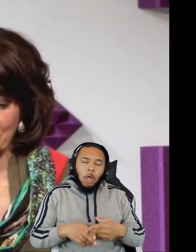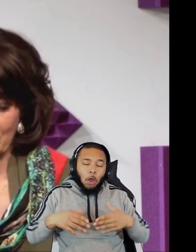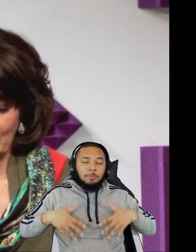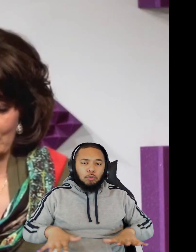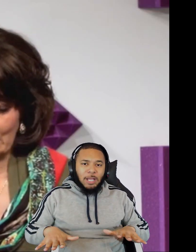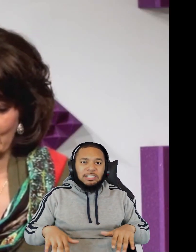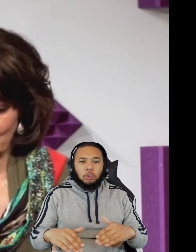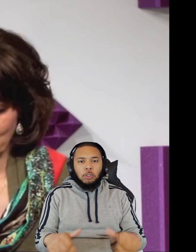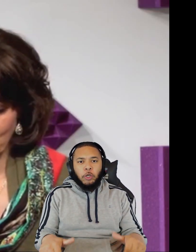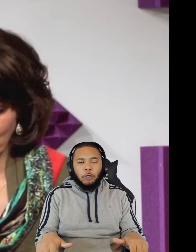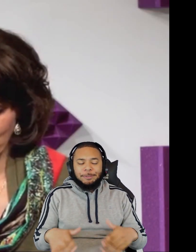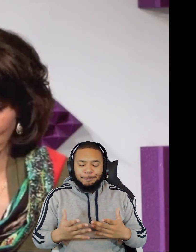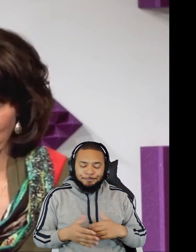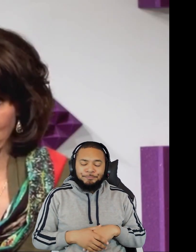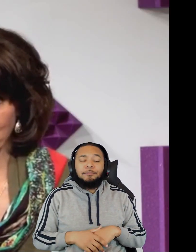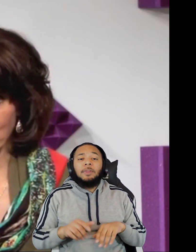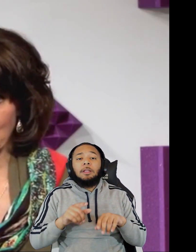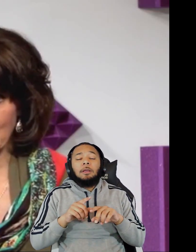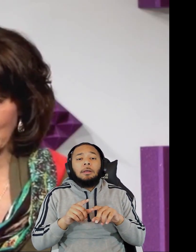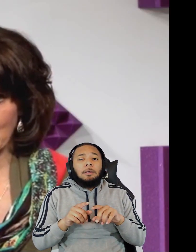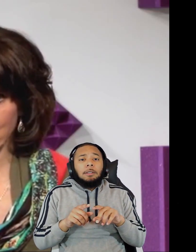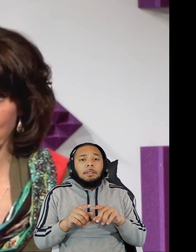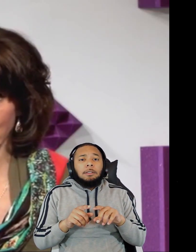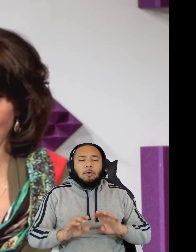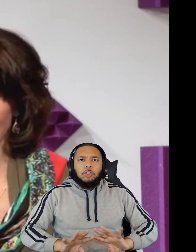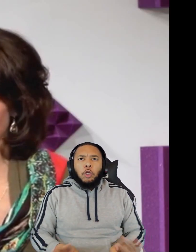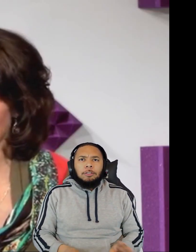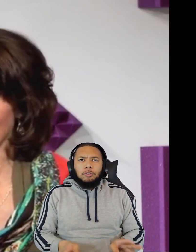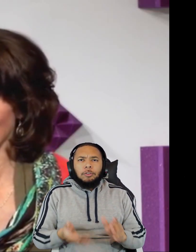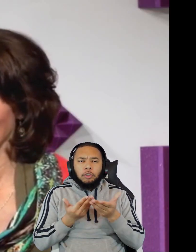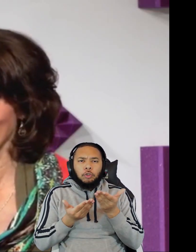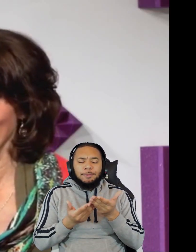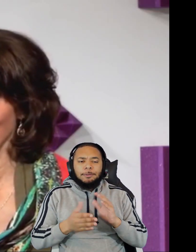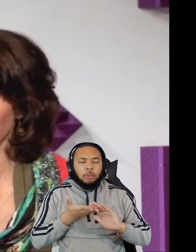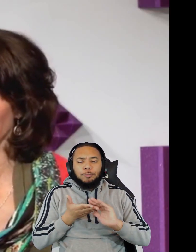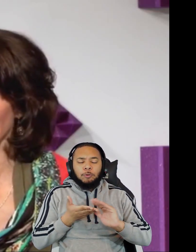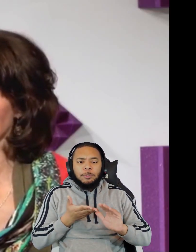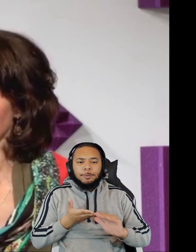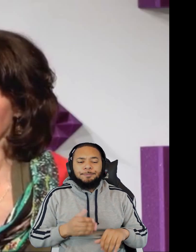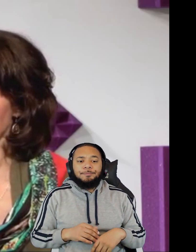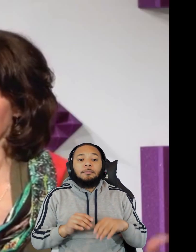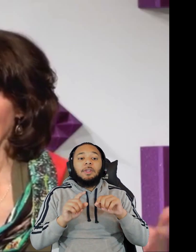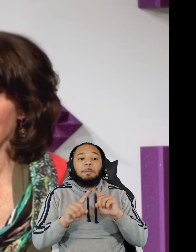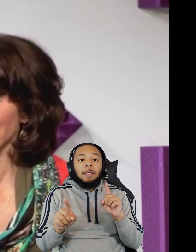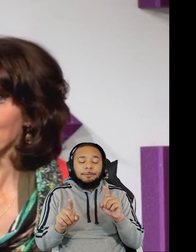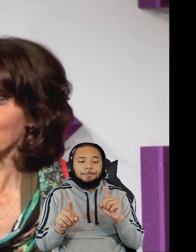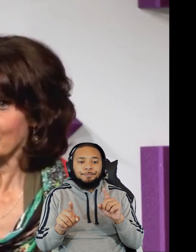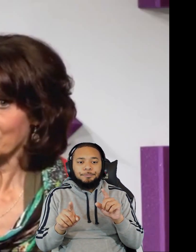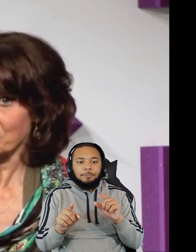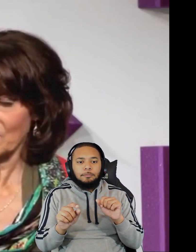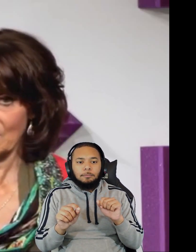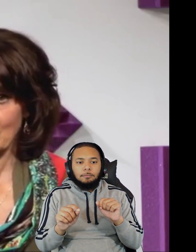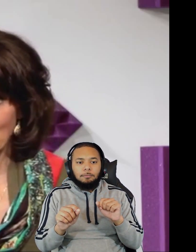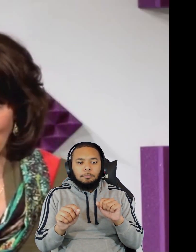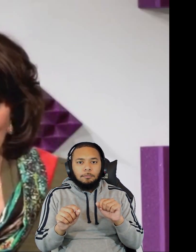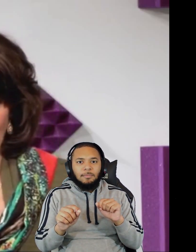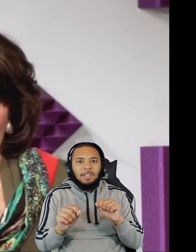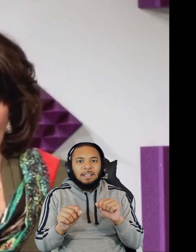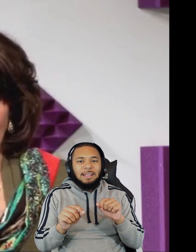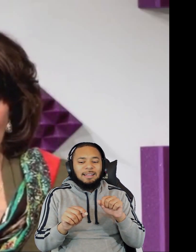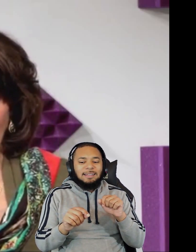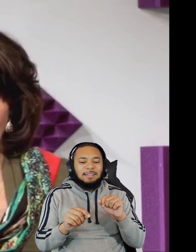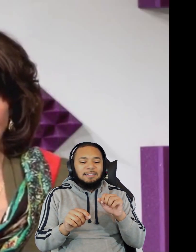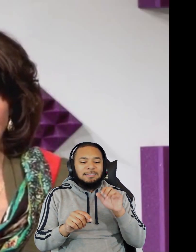skirts. So we're talking about something that didn't happen right now, but that happened